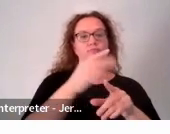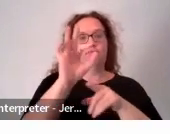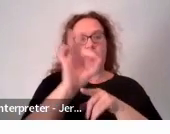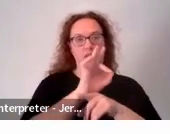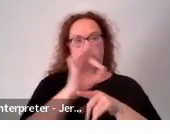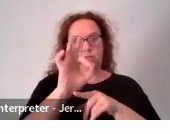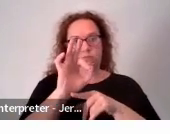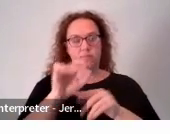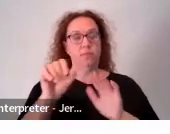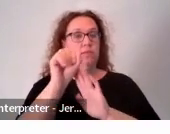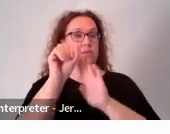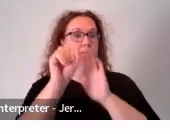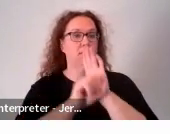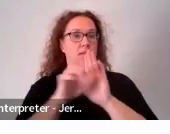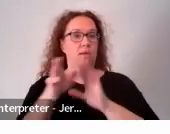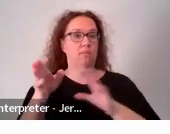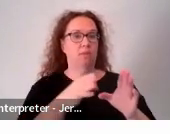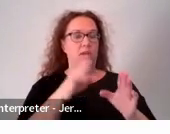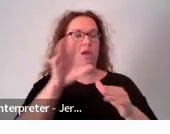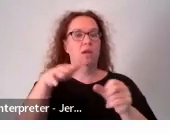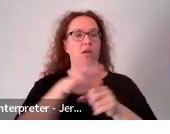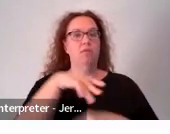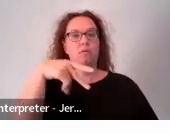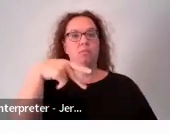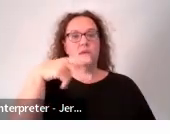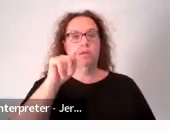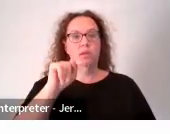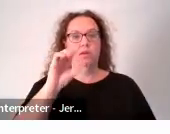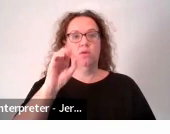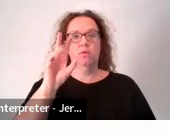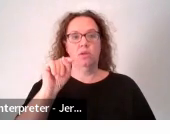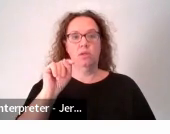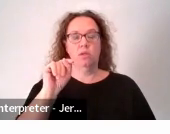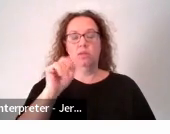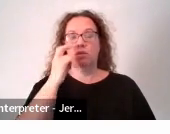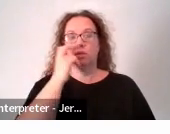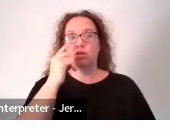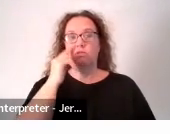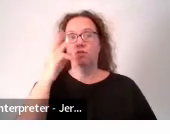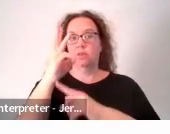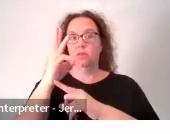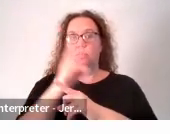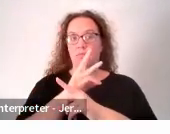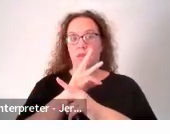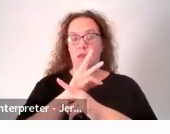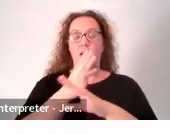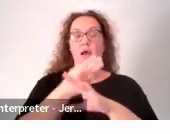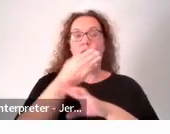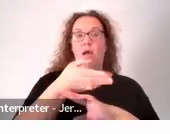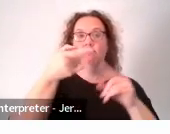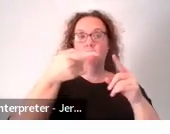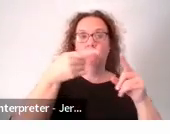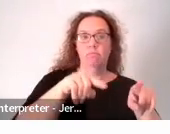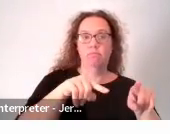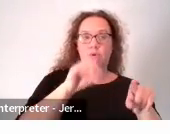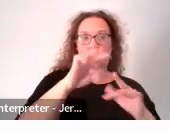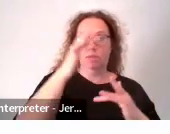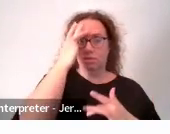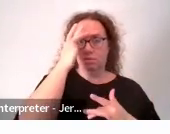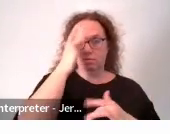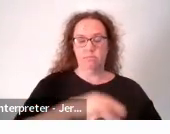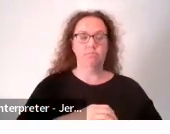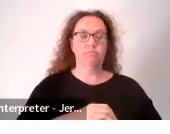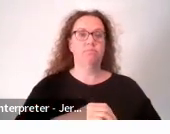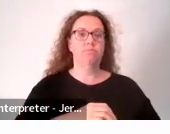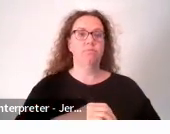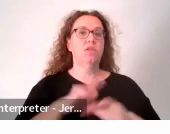will only cover PT, OT, and speech therapy for 6 months post-injury or illness.